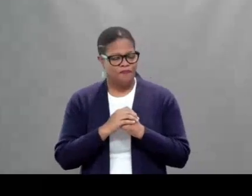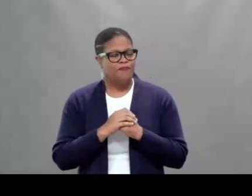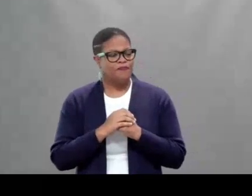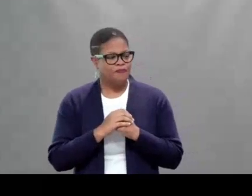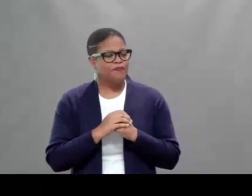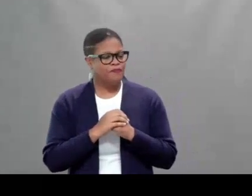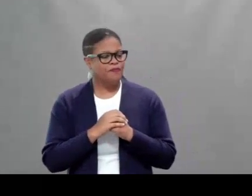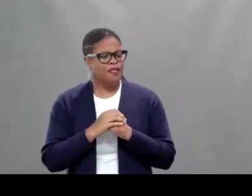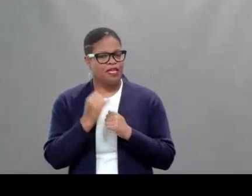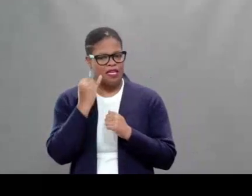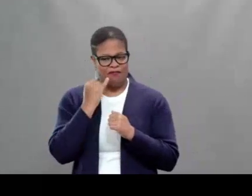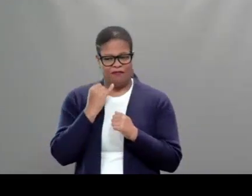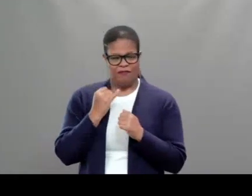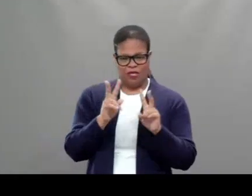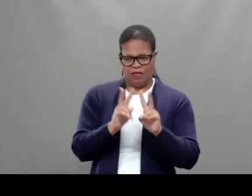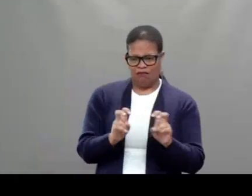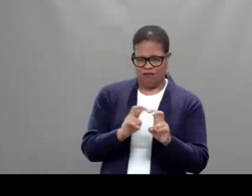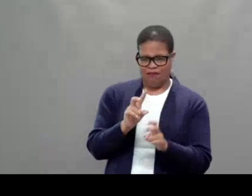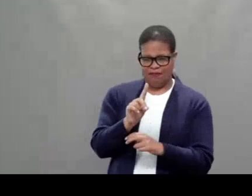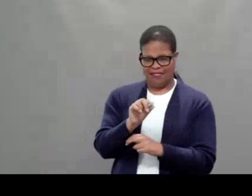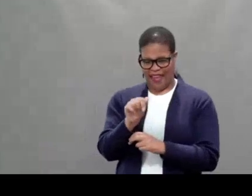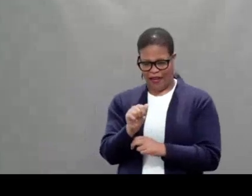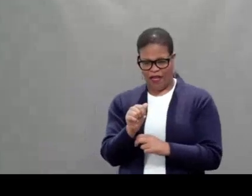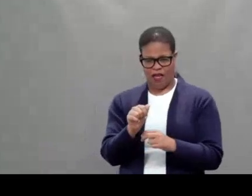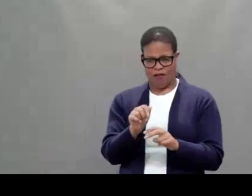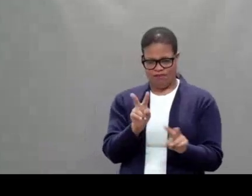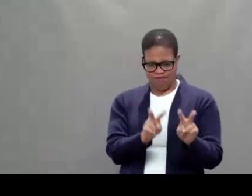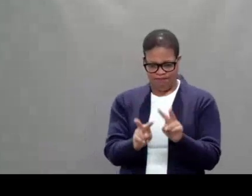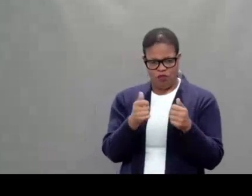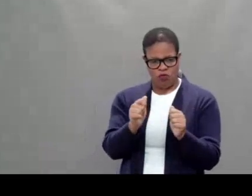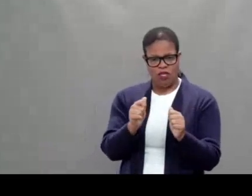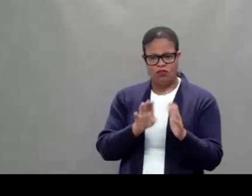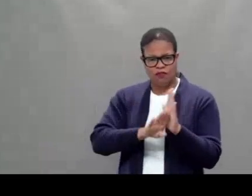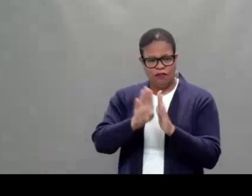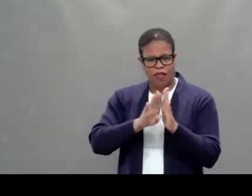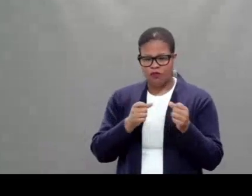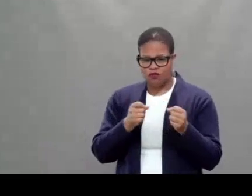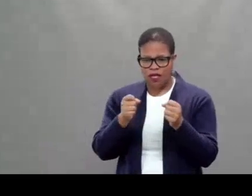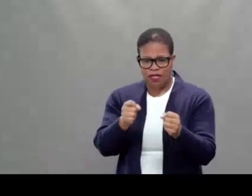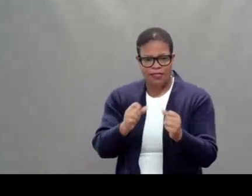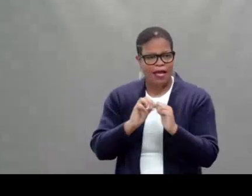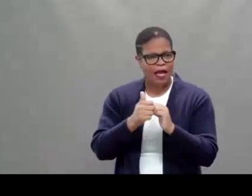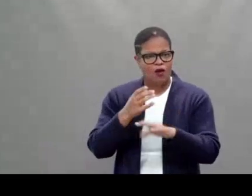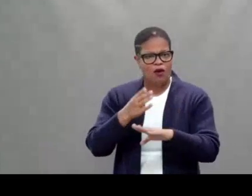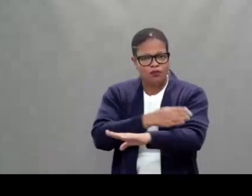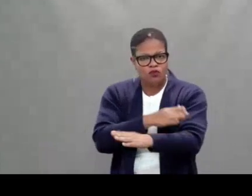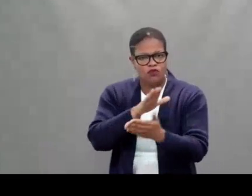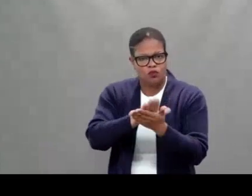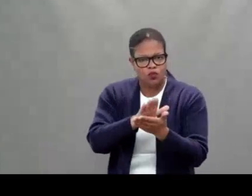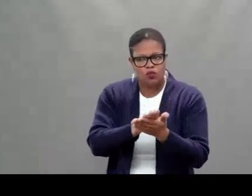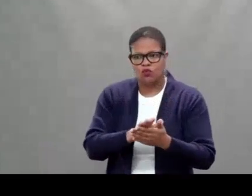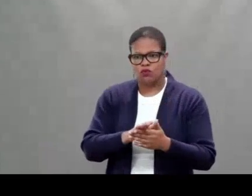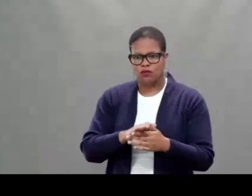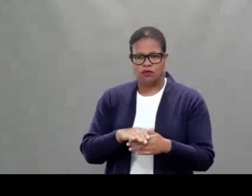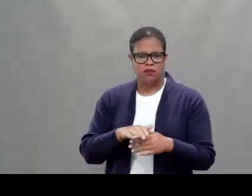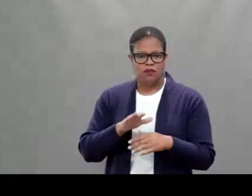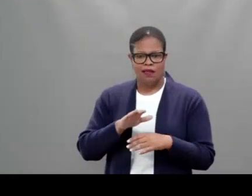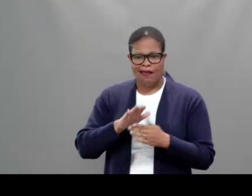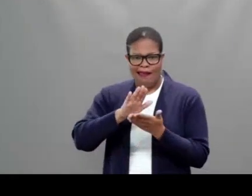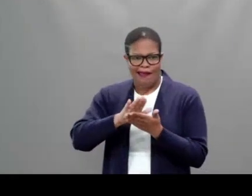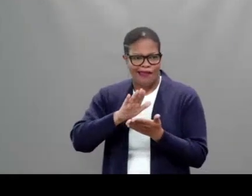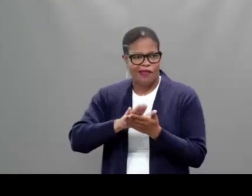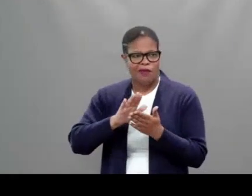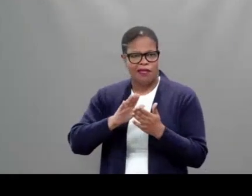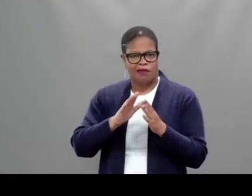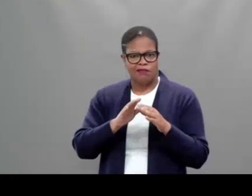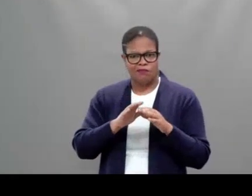data and try to develop strategies to improve the school's academic performance and